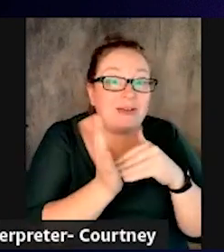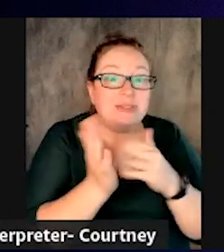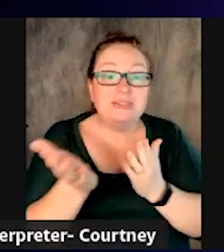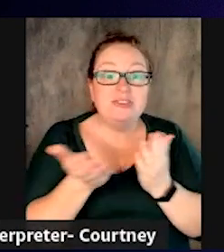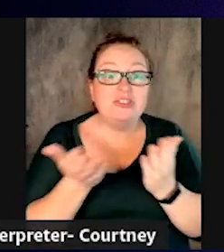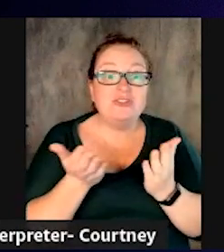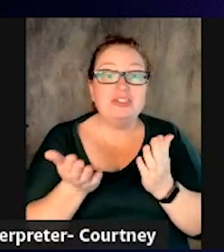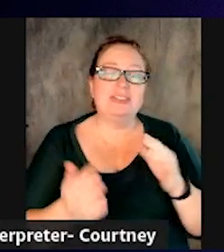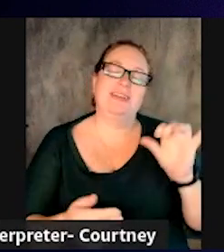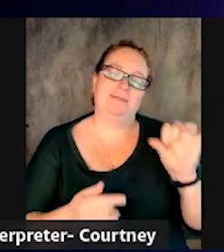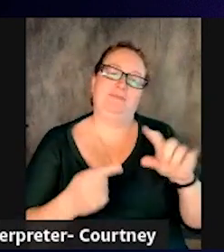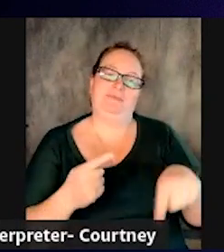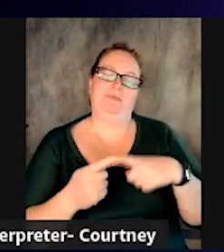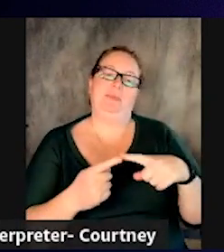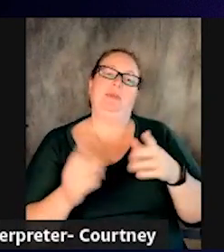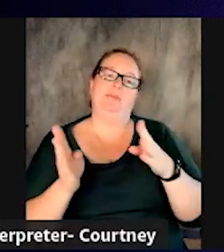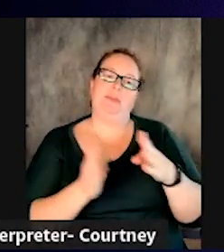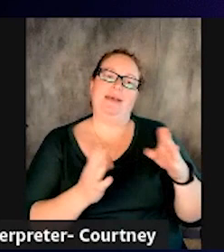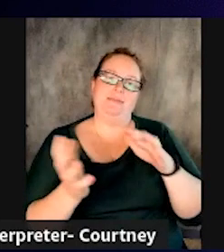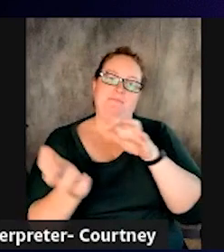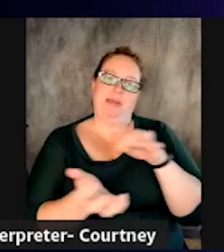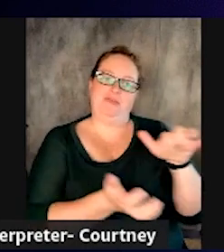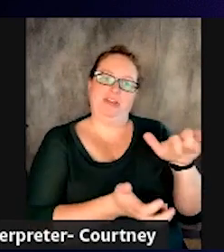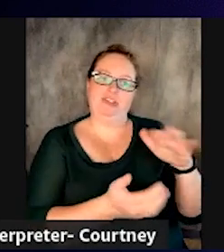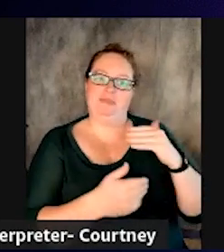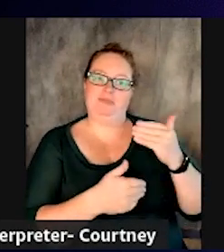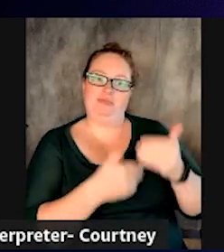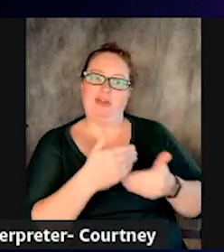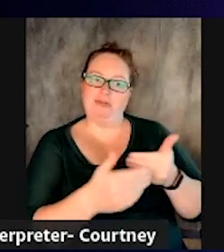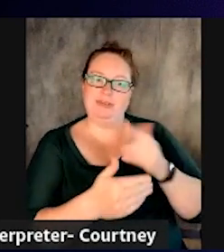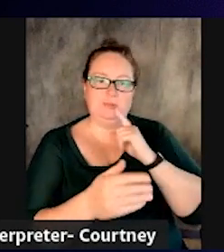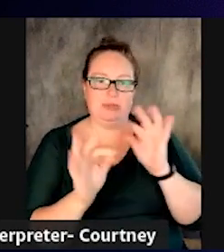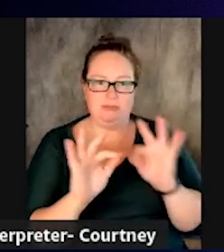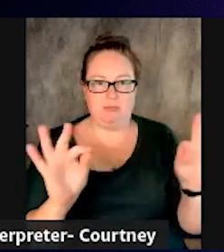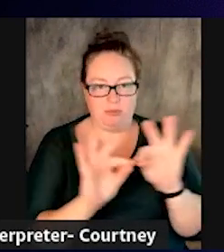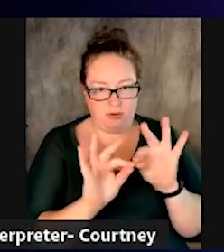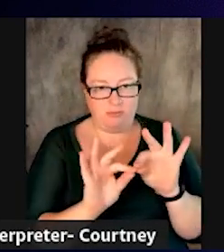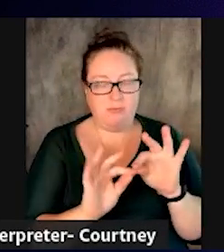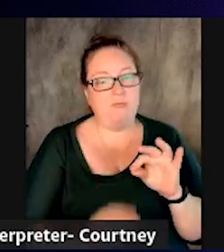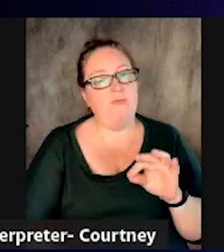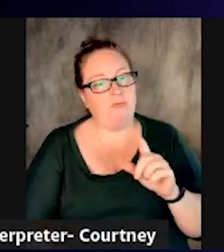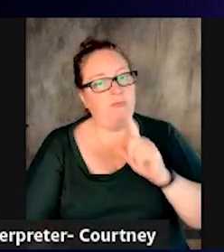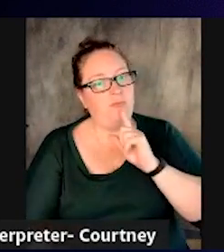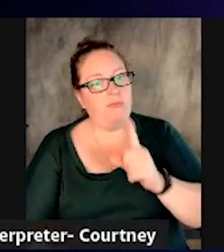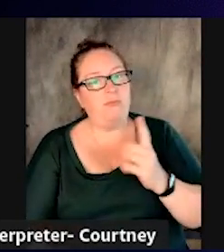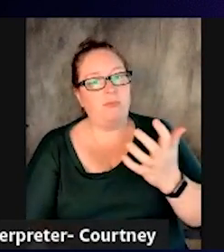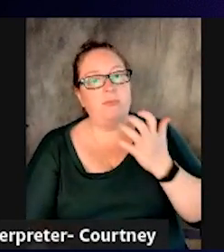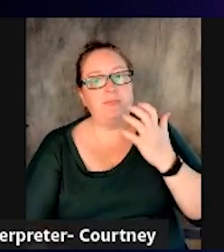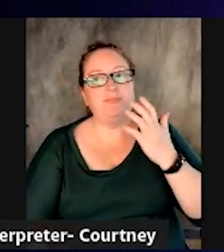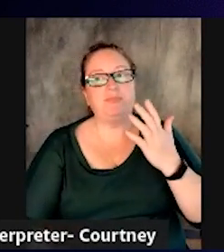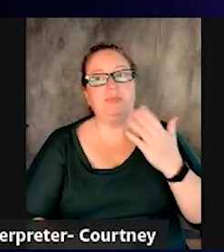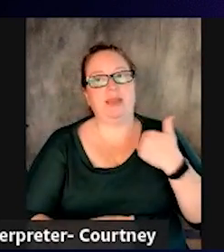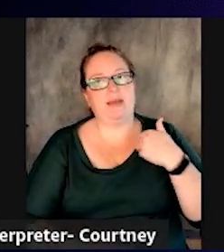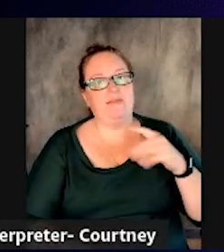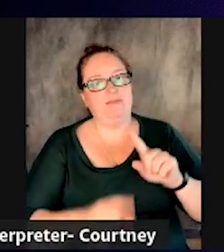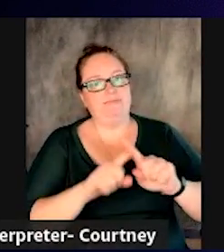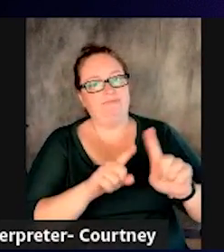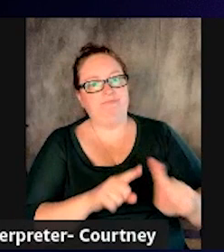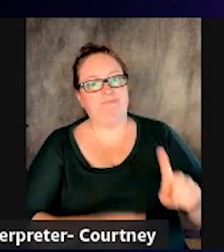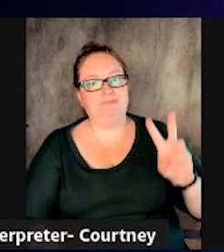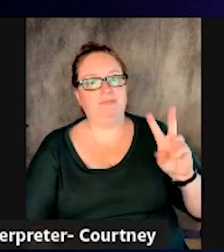when planning your migration progress is really important. And you'll definitely want to break that down into waves so that